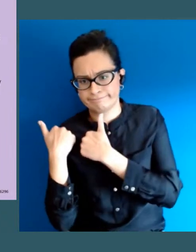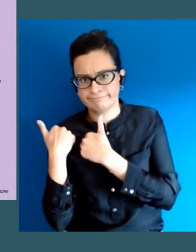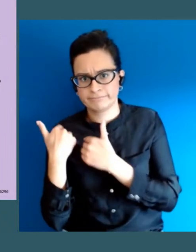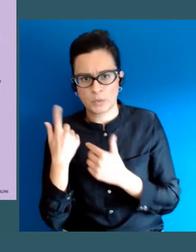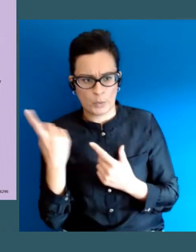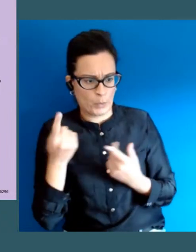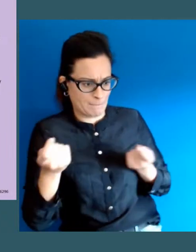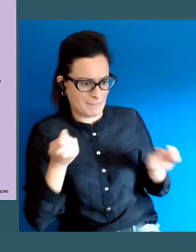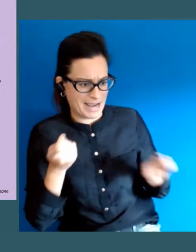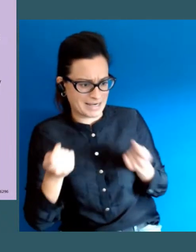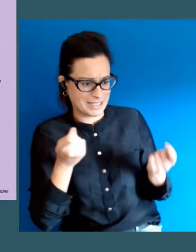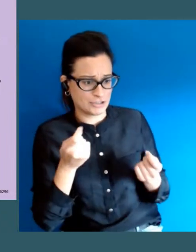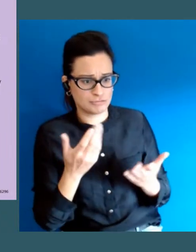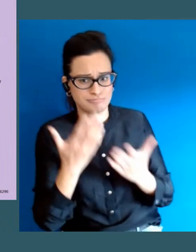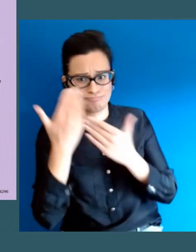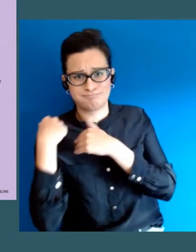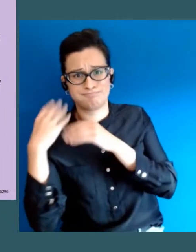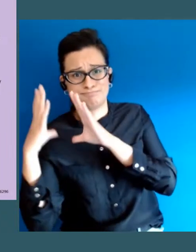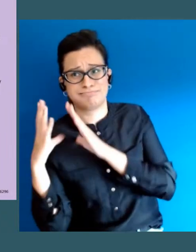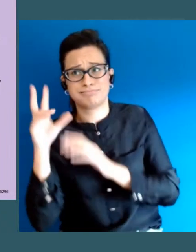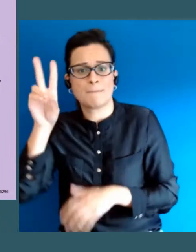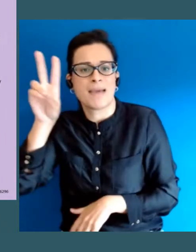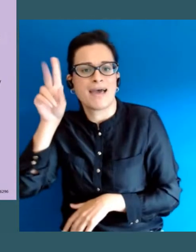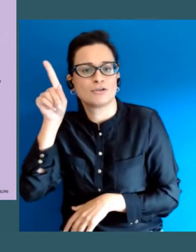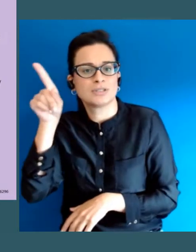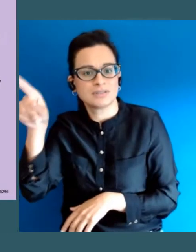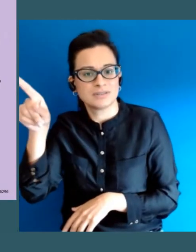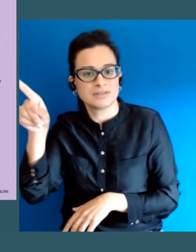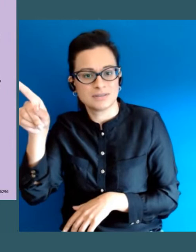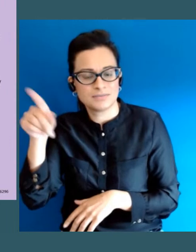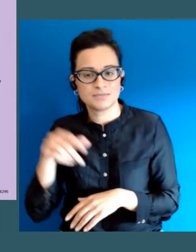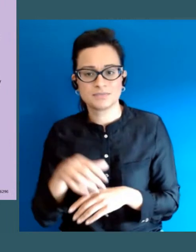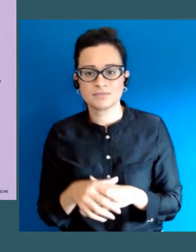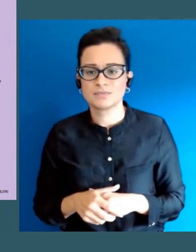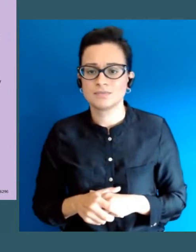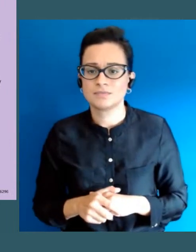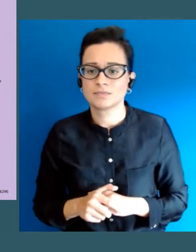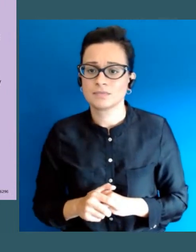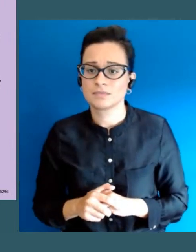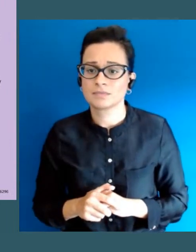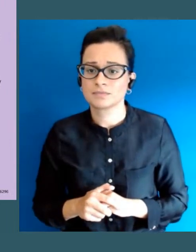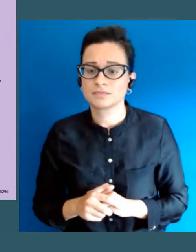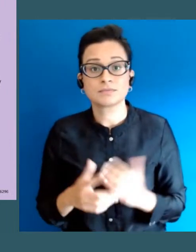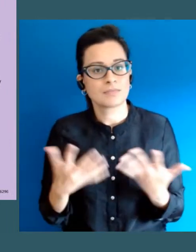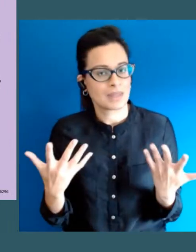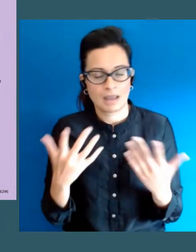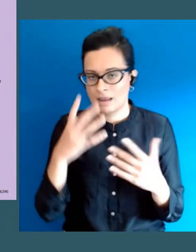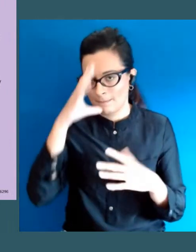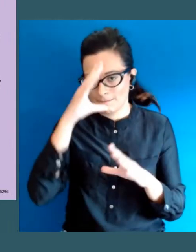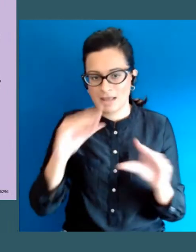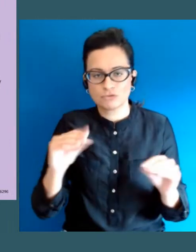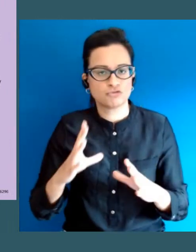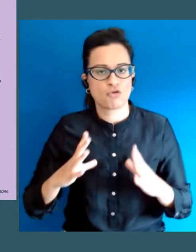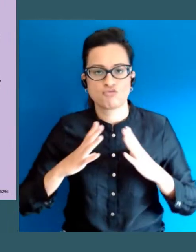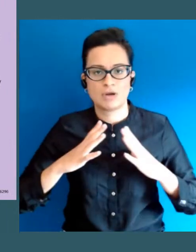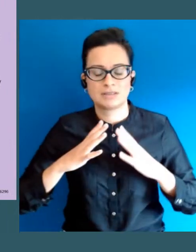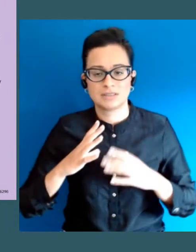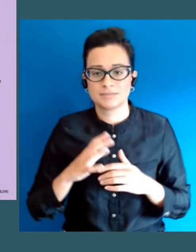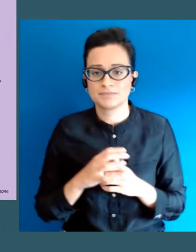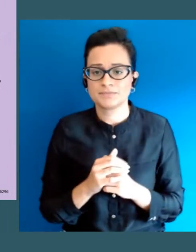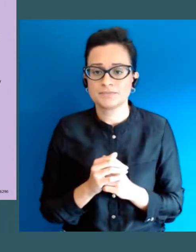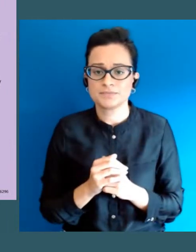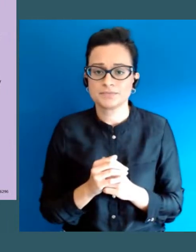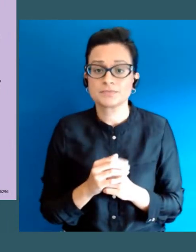pretty much entirely on the parents at that point. And as I mentioned, one if a parent